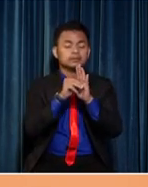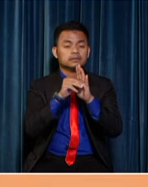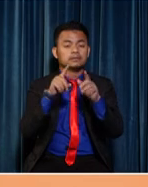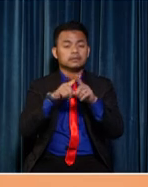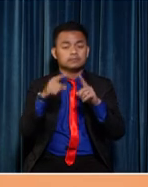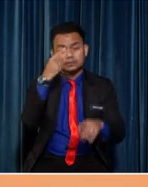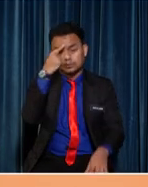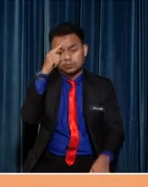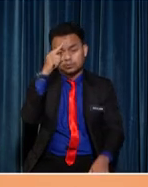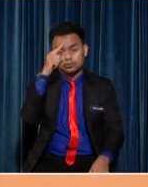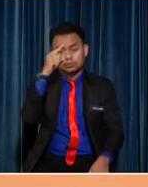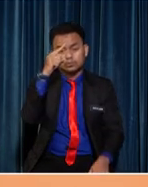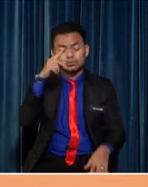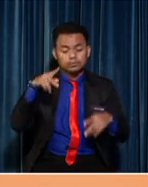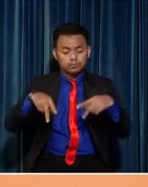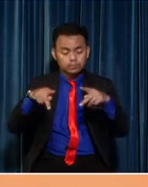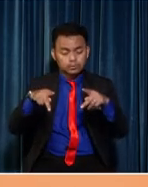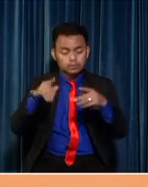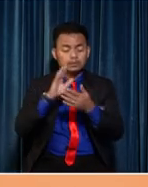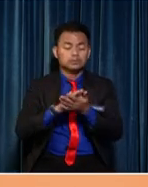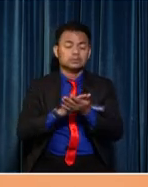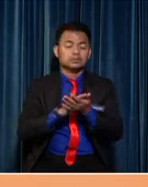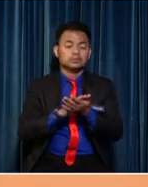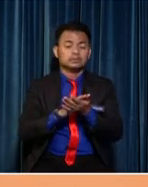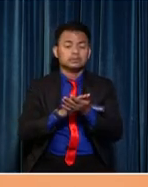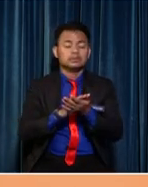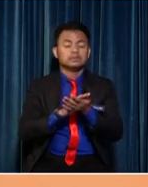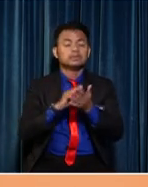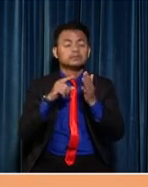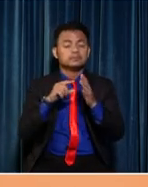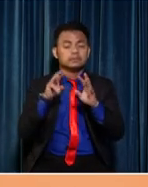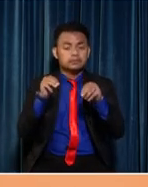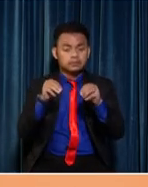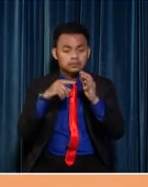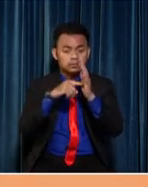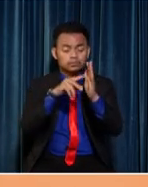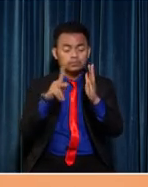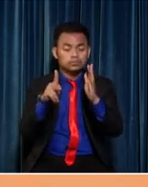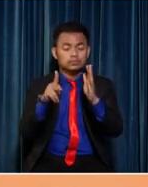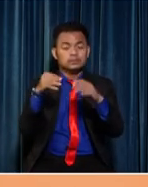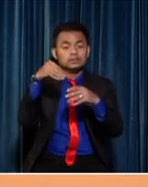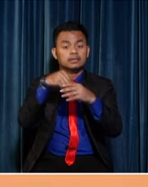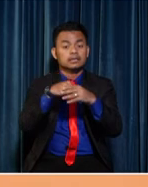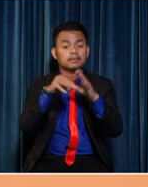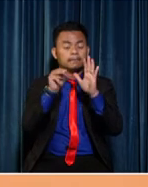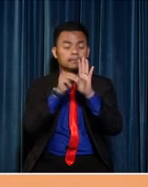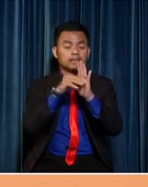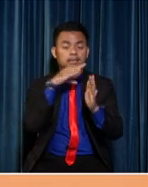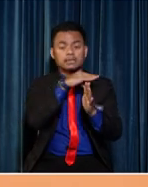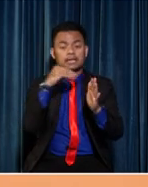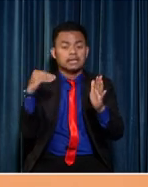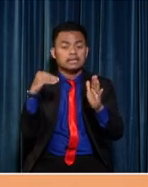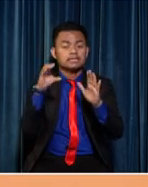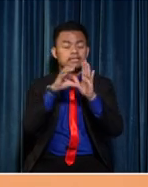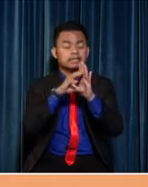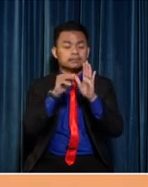project, this needs to be shown in meter and centimeter.